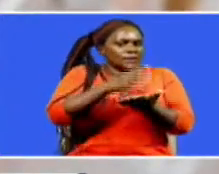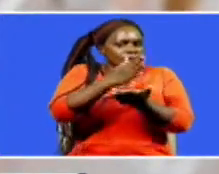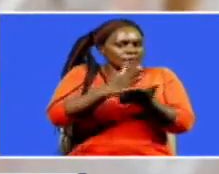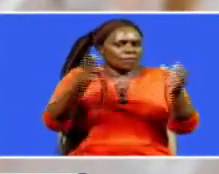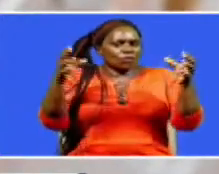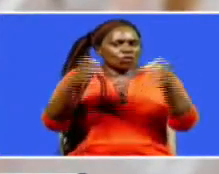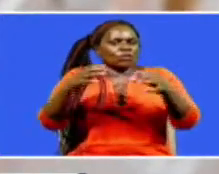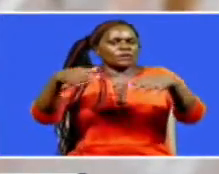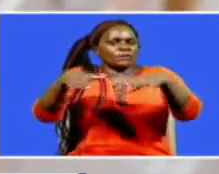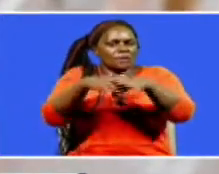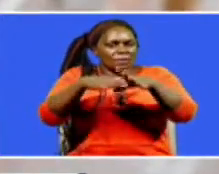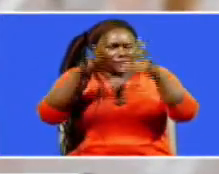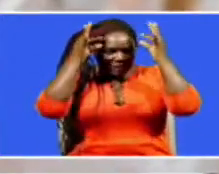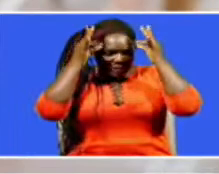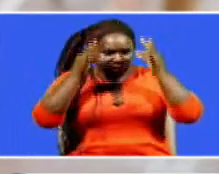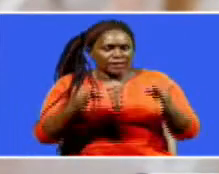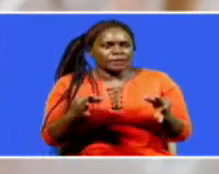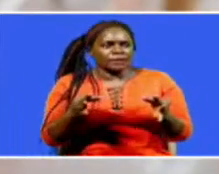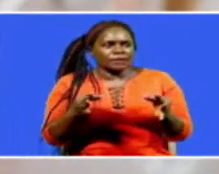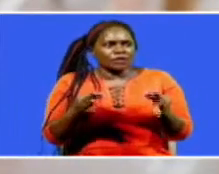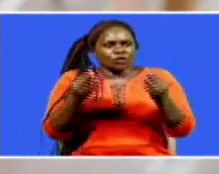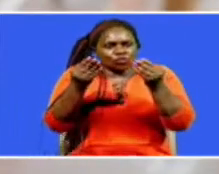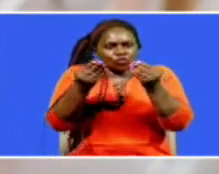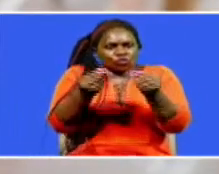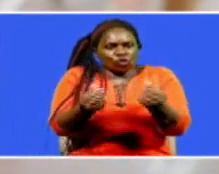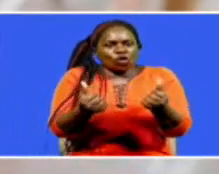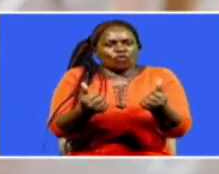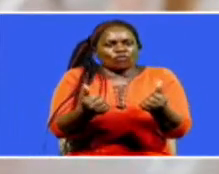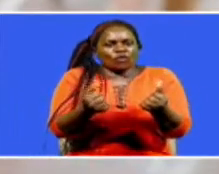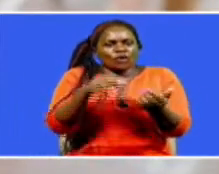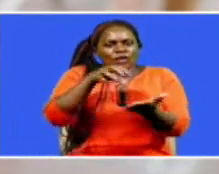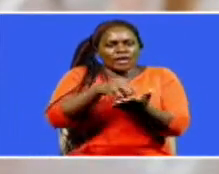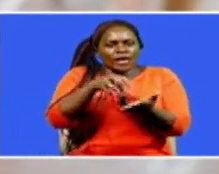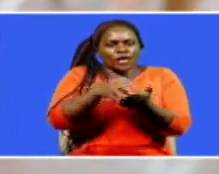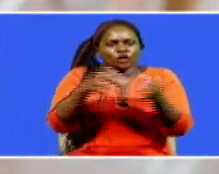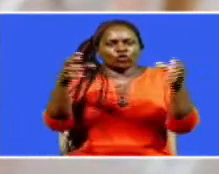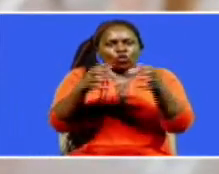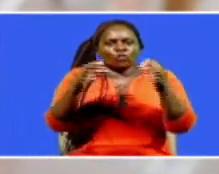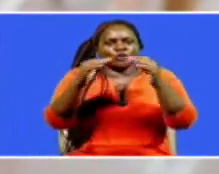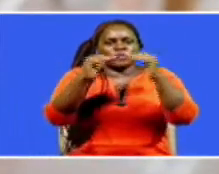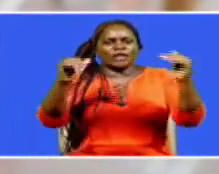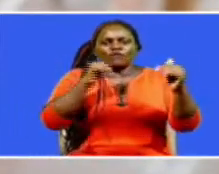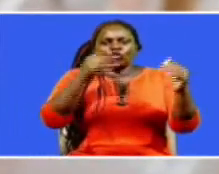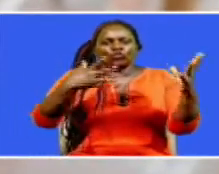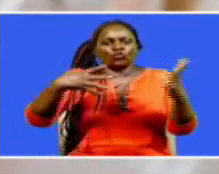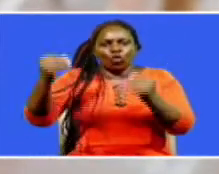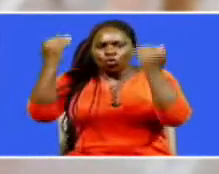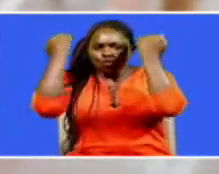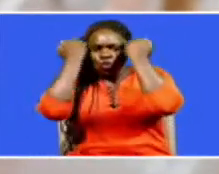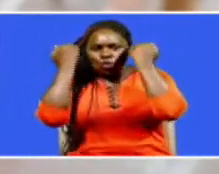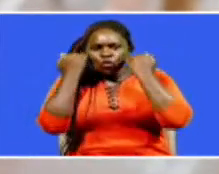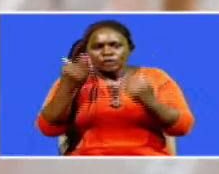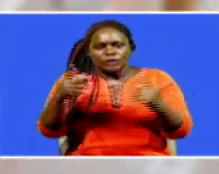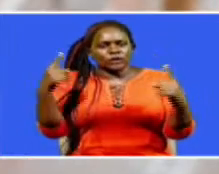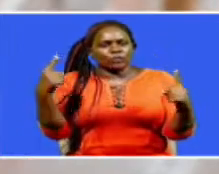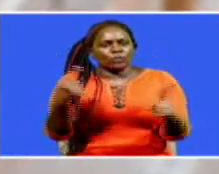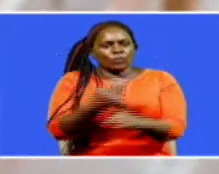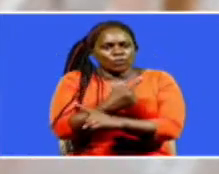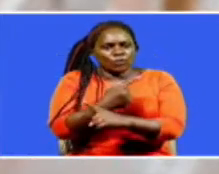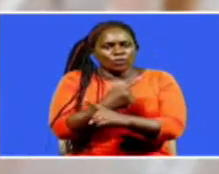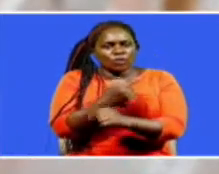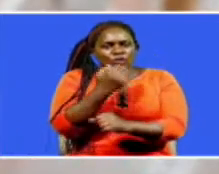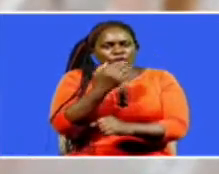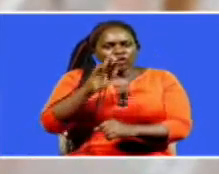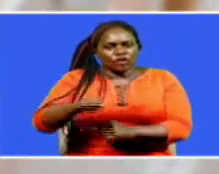community members might decide to solve the case at community level and not take it to court. And this is contrary to rights of